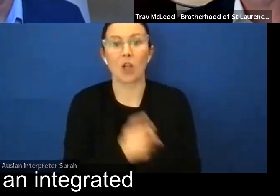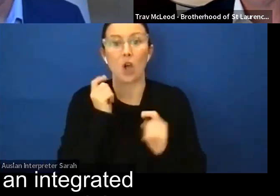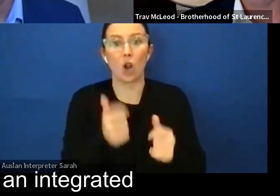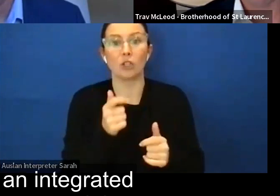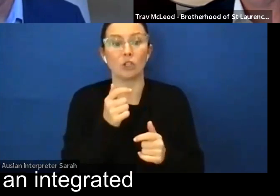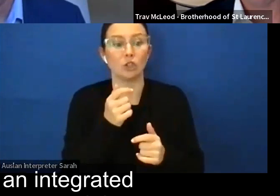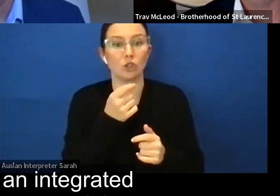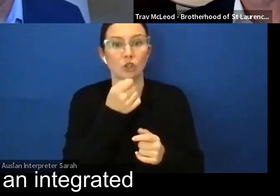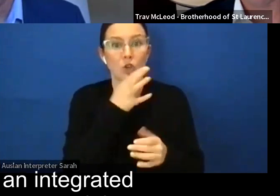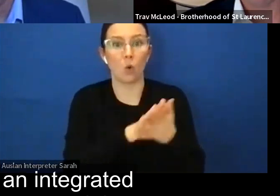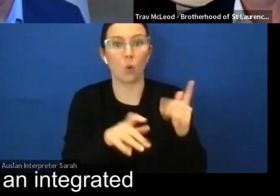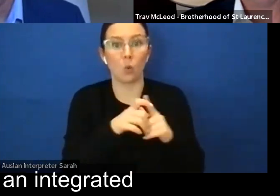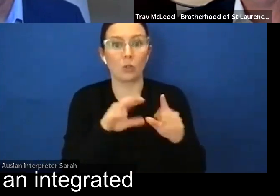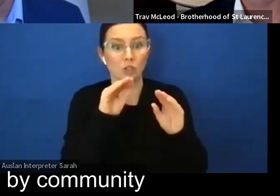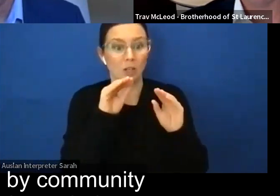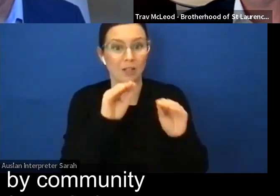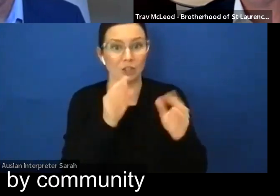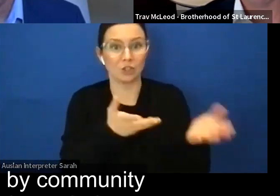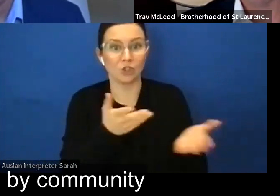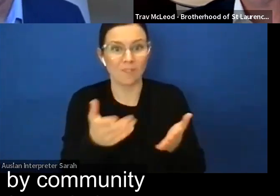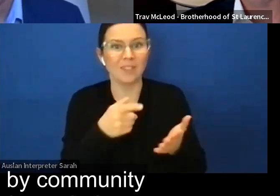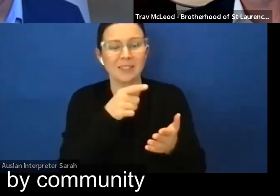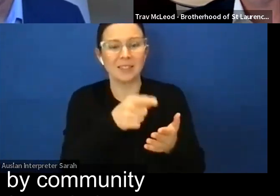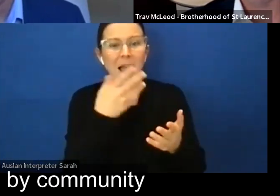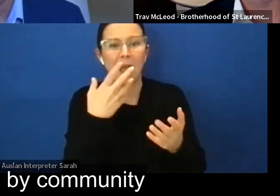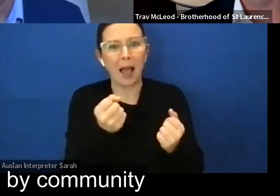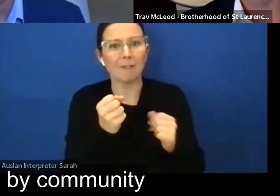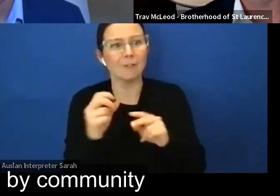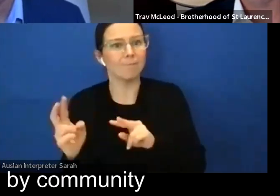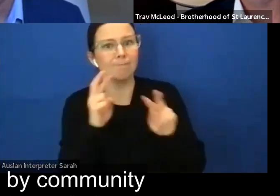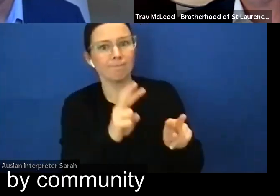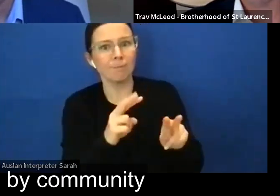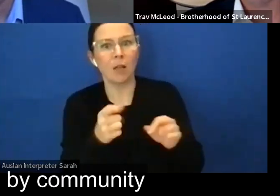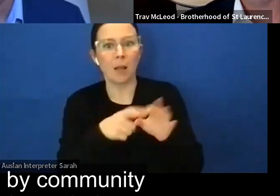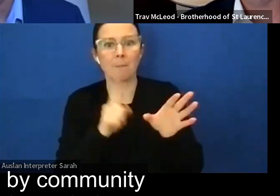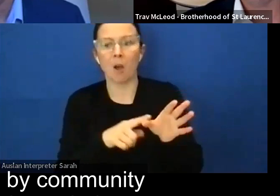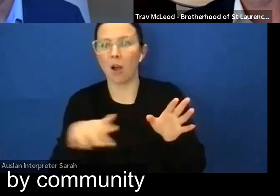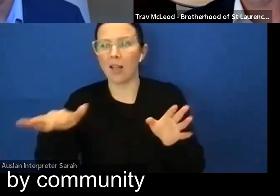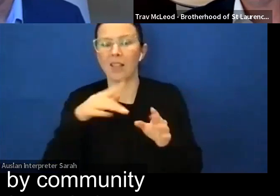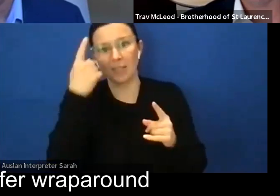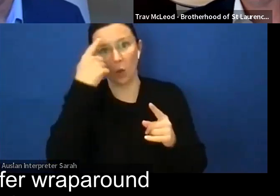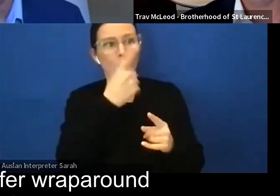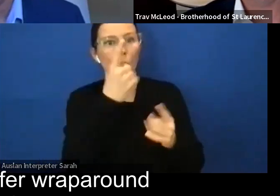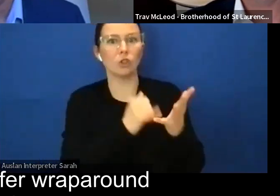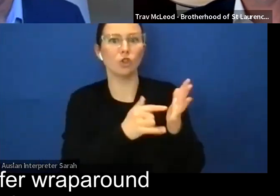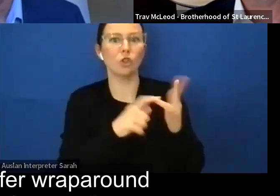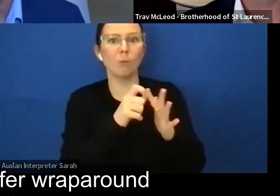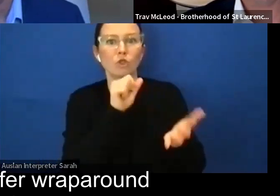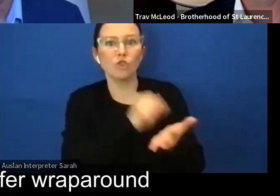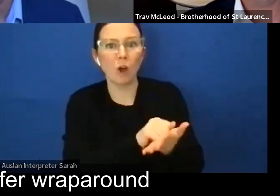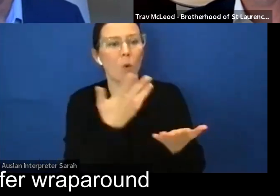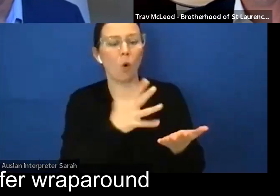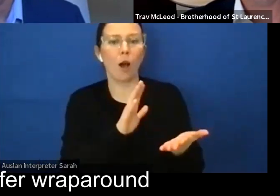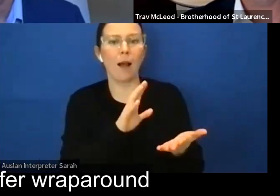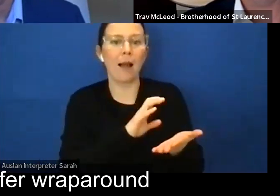on an integrated service delivery model, often regarded by community as one-stop shops, hubs, or in